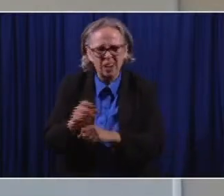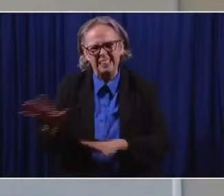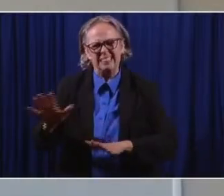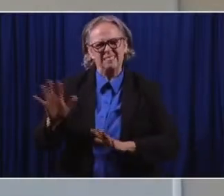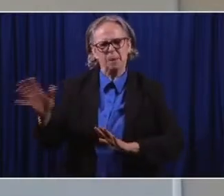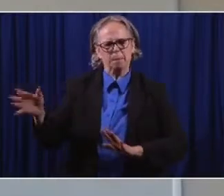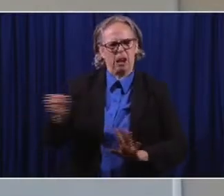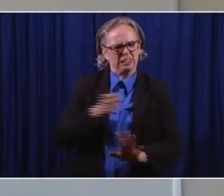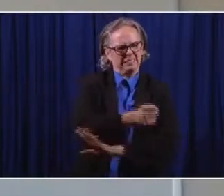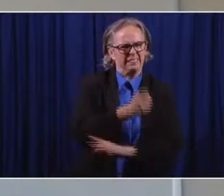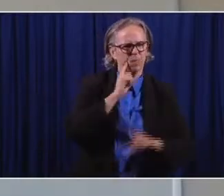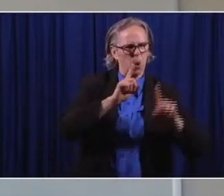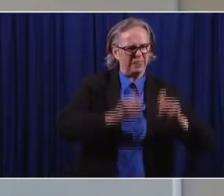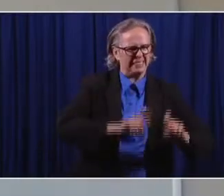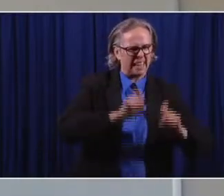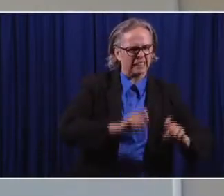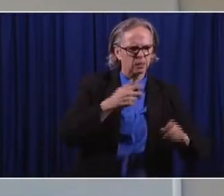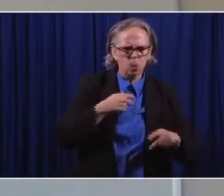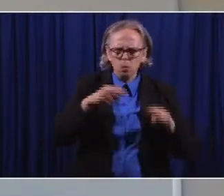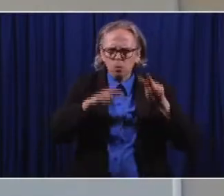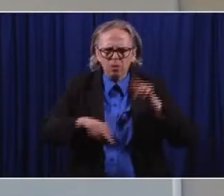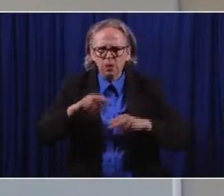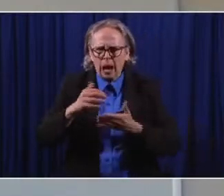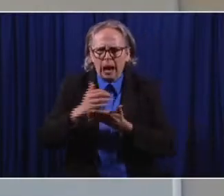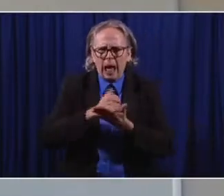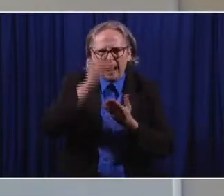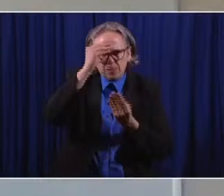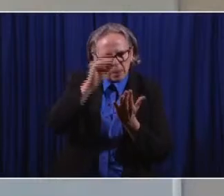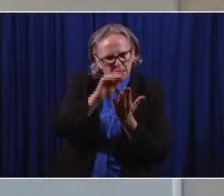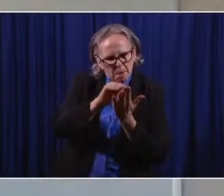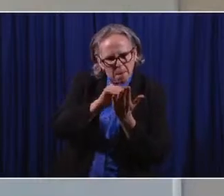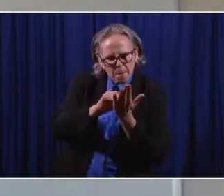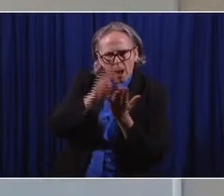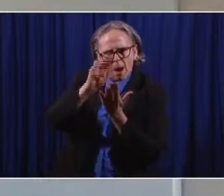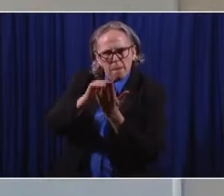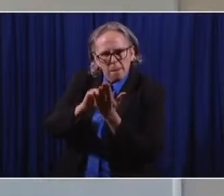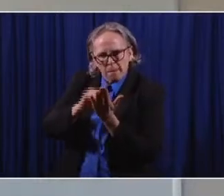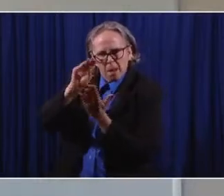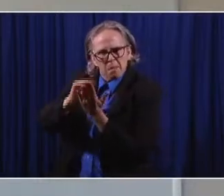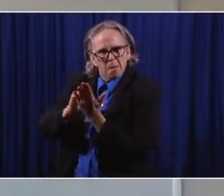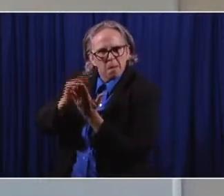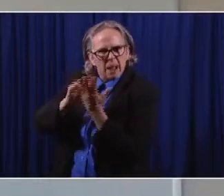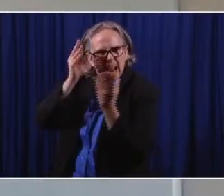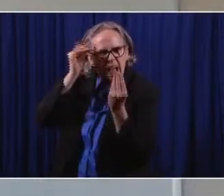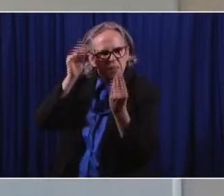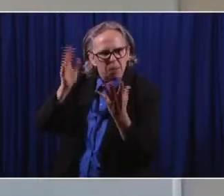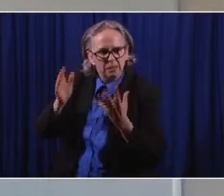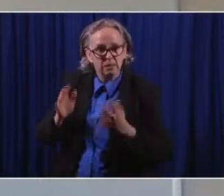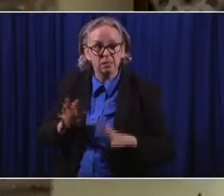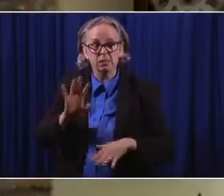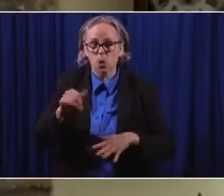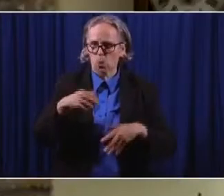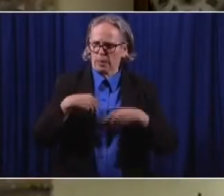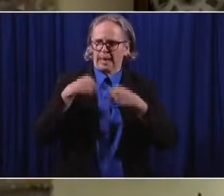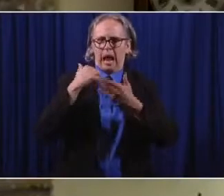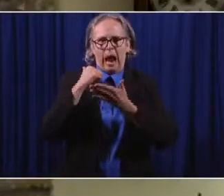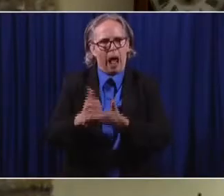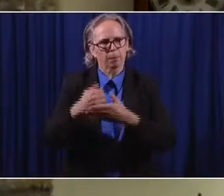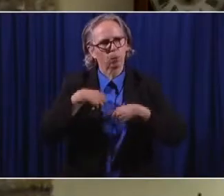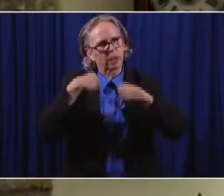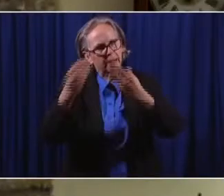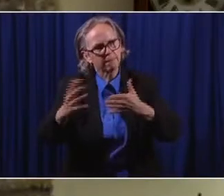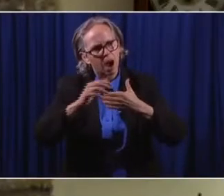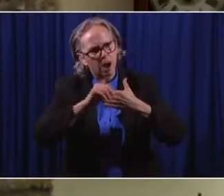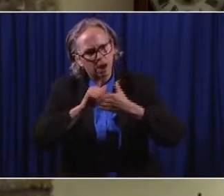on that individual, and we can just consult and guide from there. So that's kind of how the process